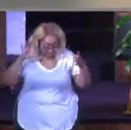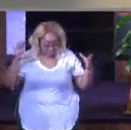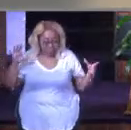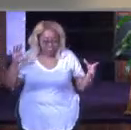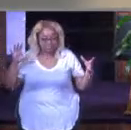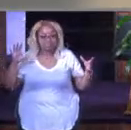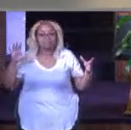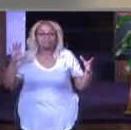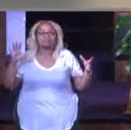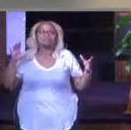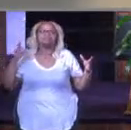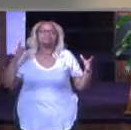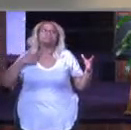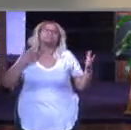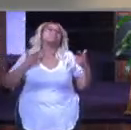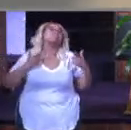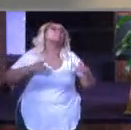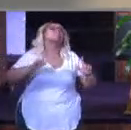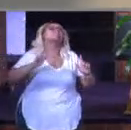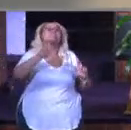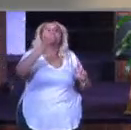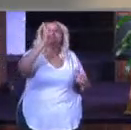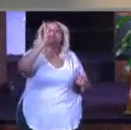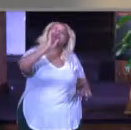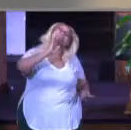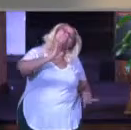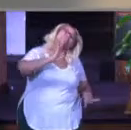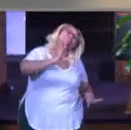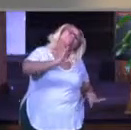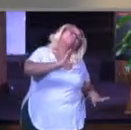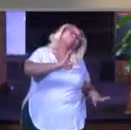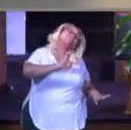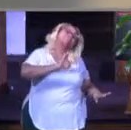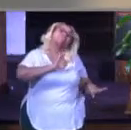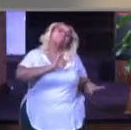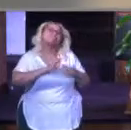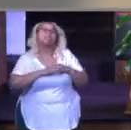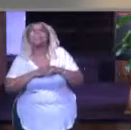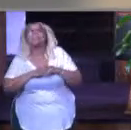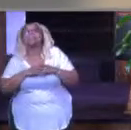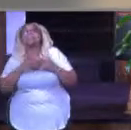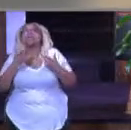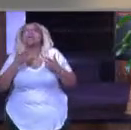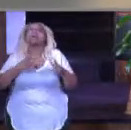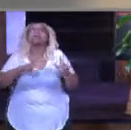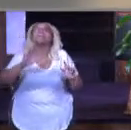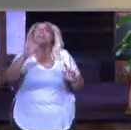I let go and I let God.